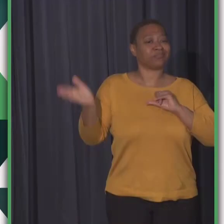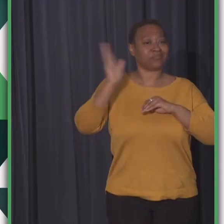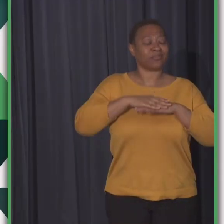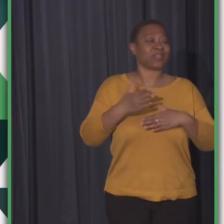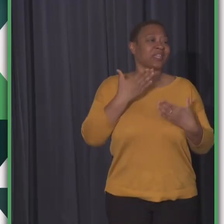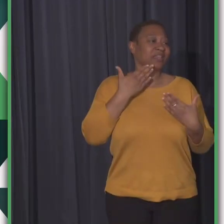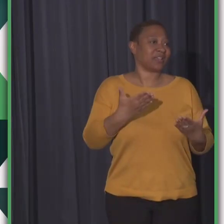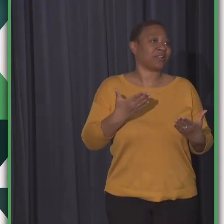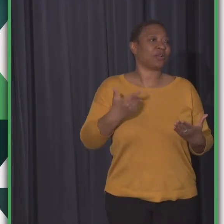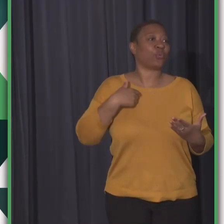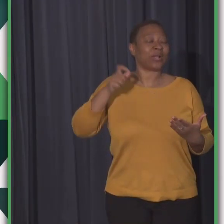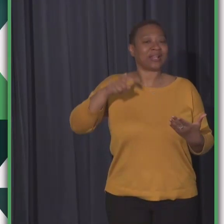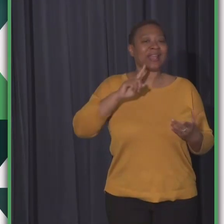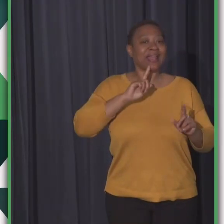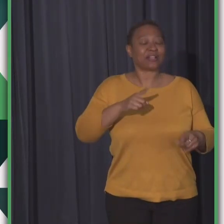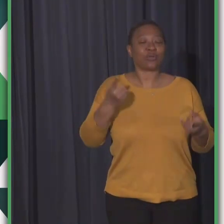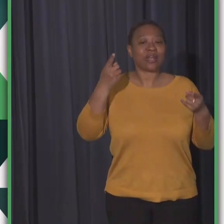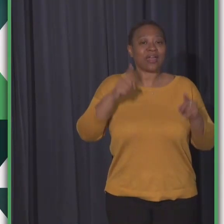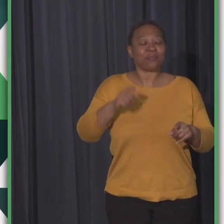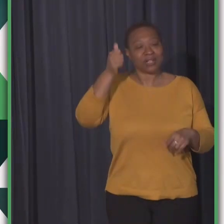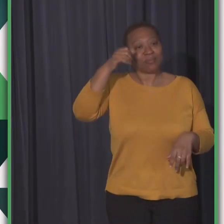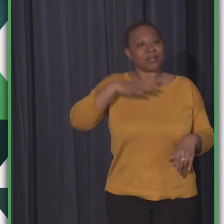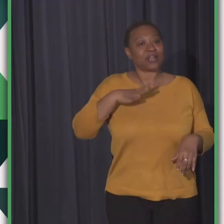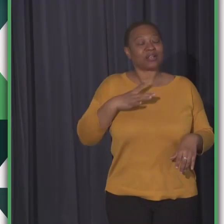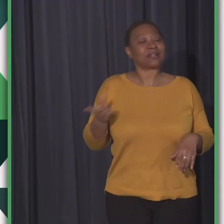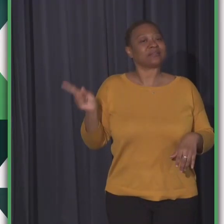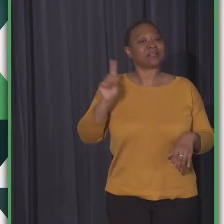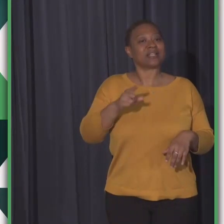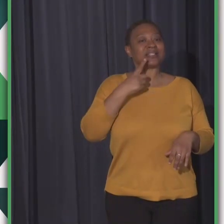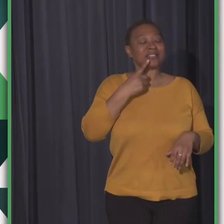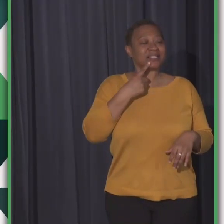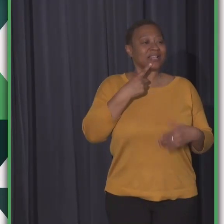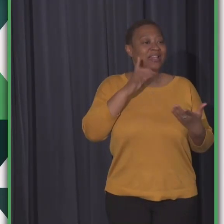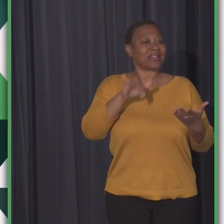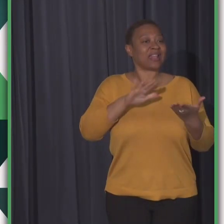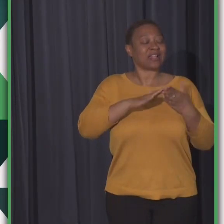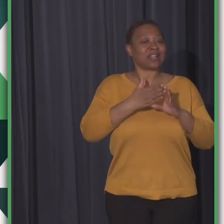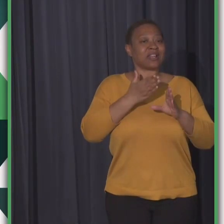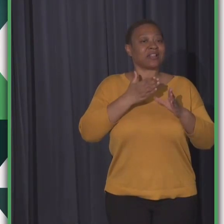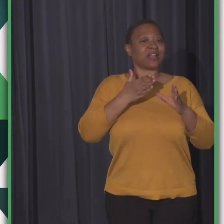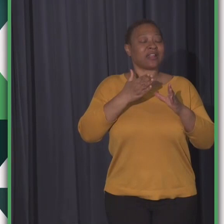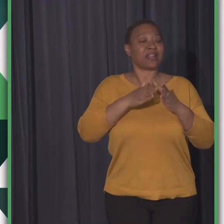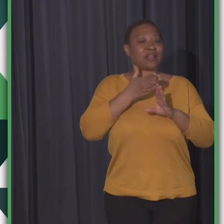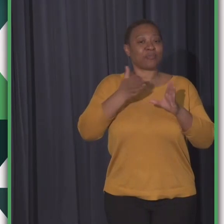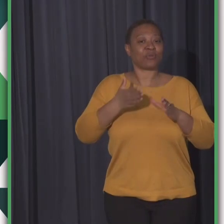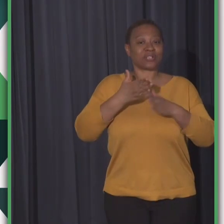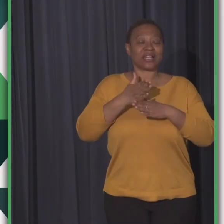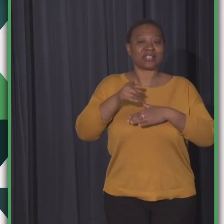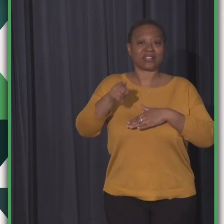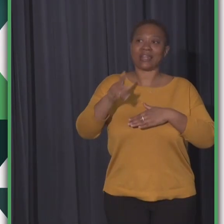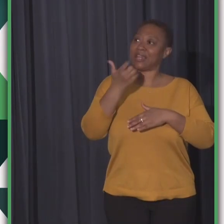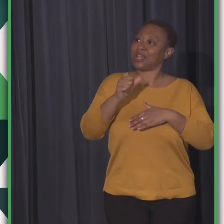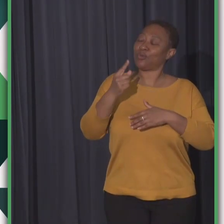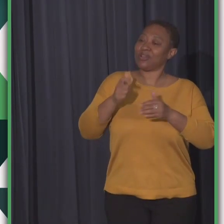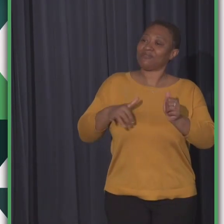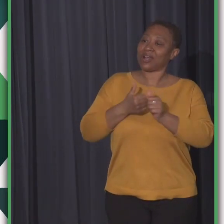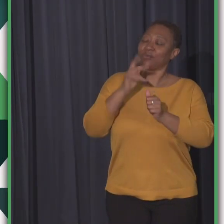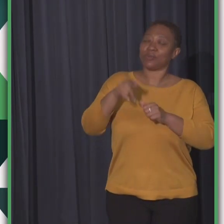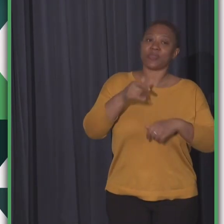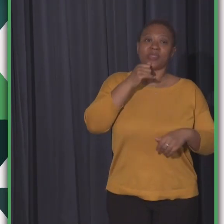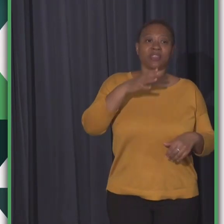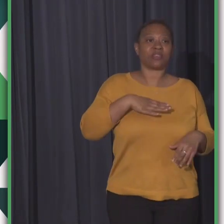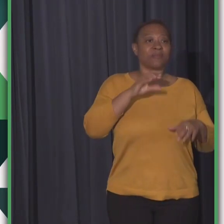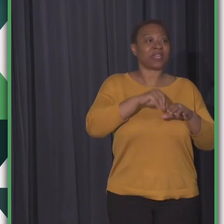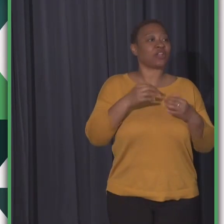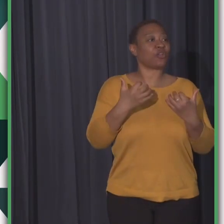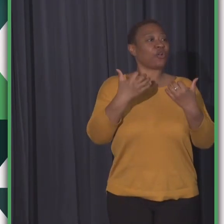Thank you. we need answers. What happened to the gentleman that came in here and said the neighbor was harassing him? Did anybody follow up with him? The lady in the